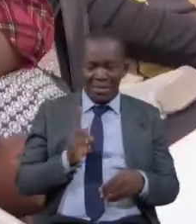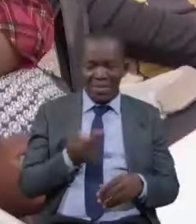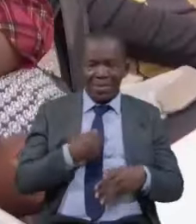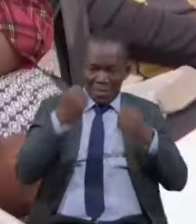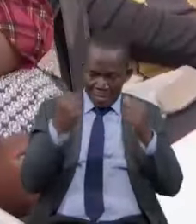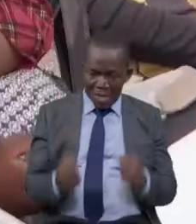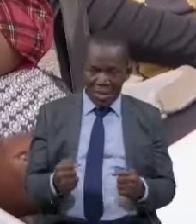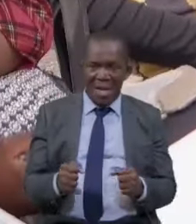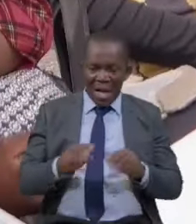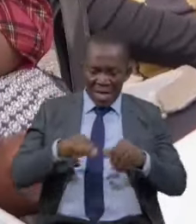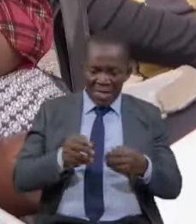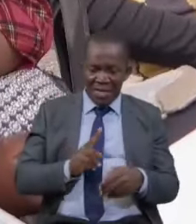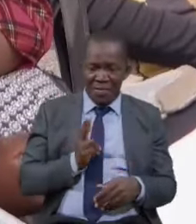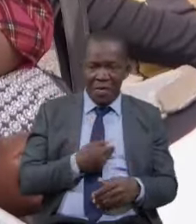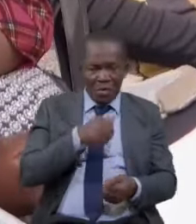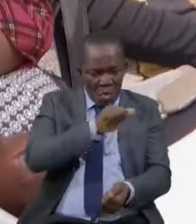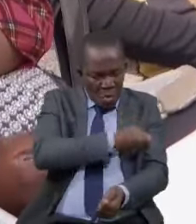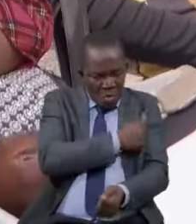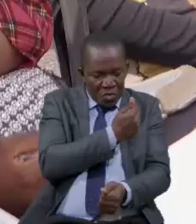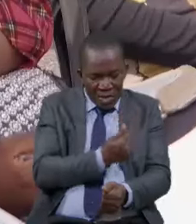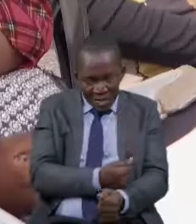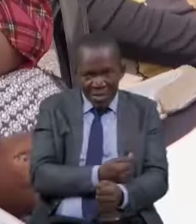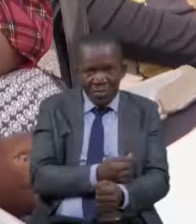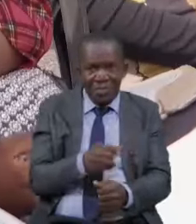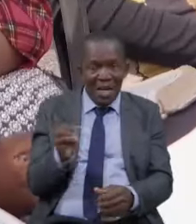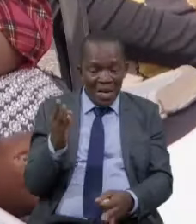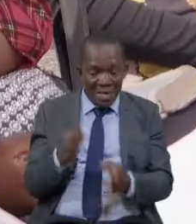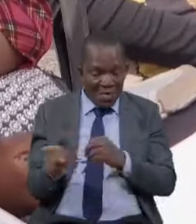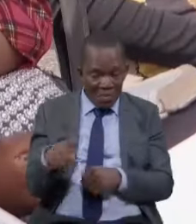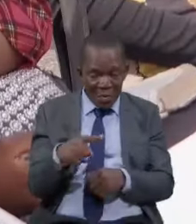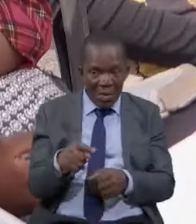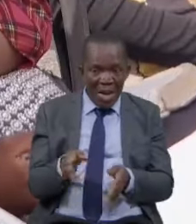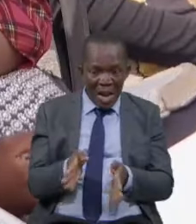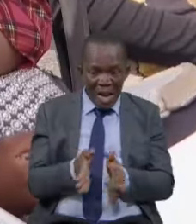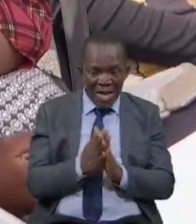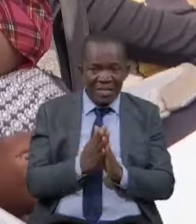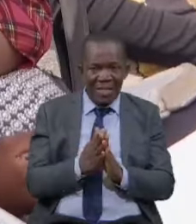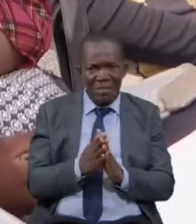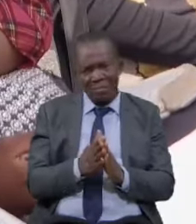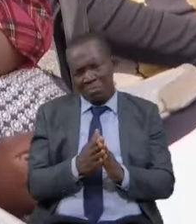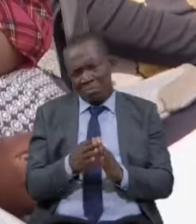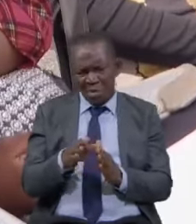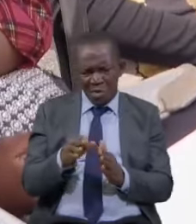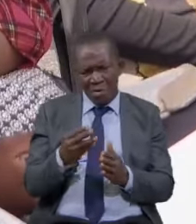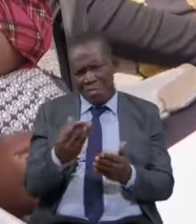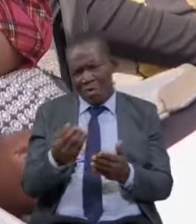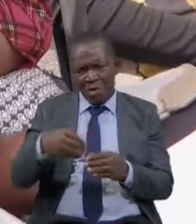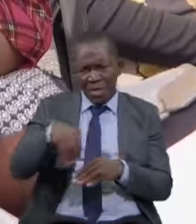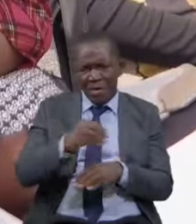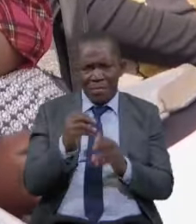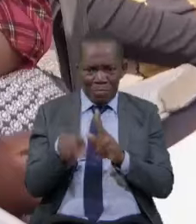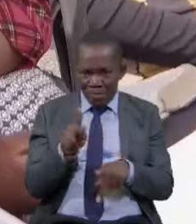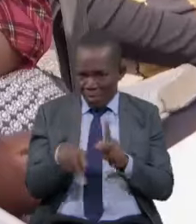you ask the average person, even the above average, if you ask, he gave